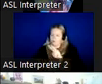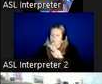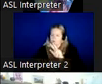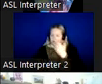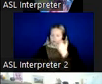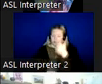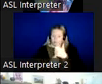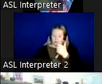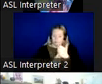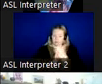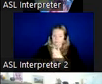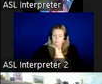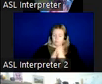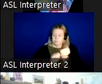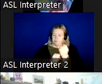stocking and have,